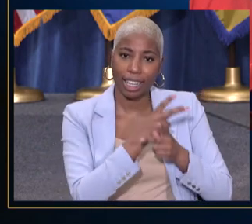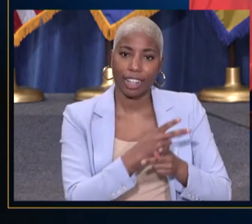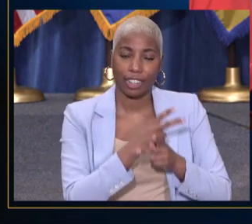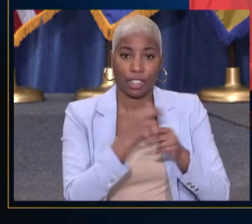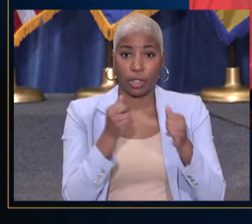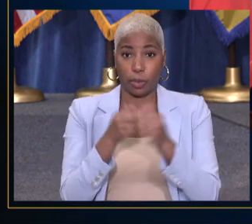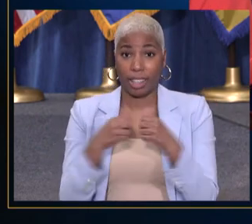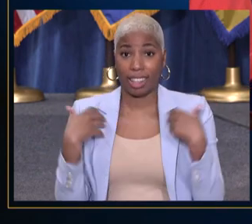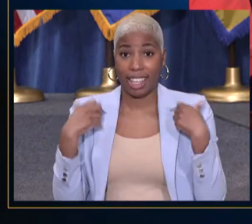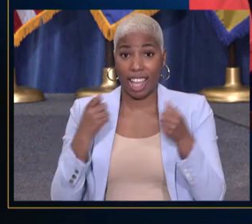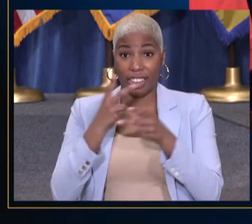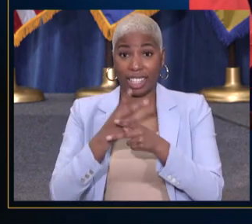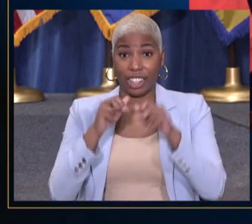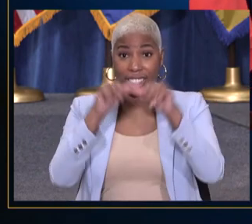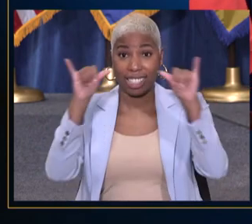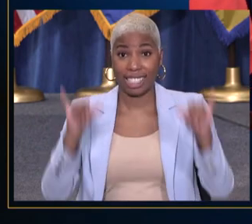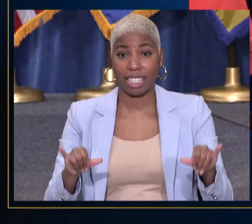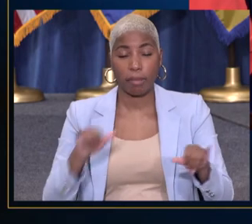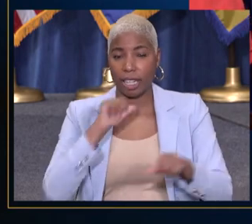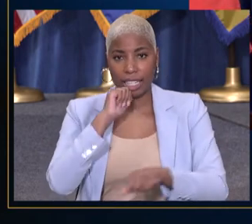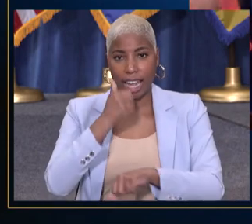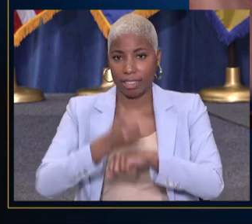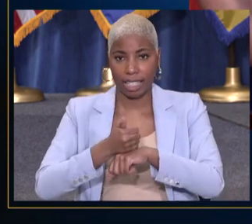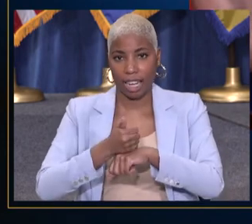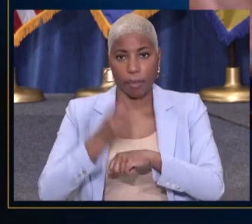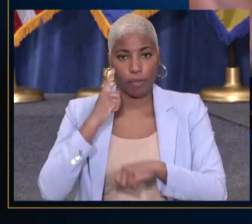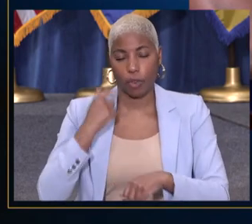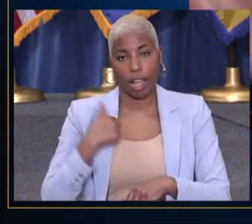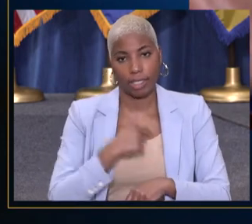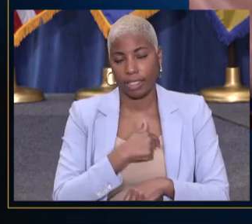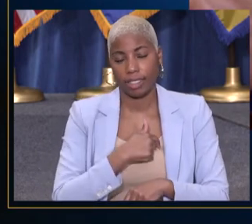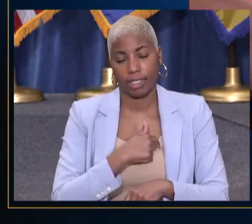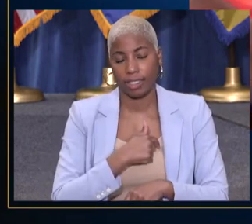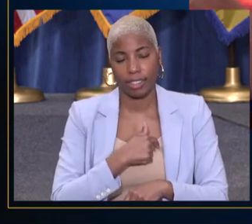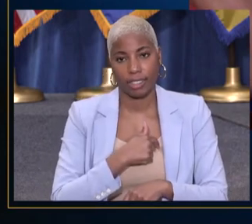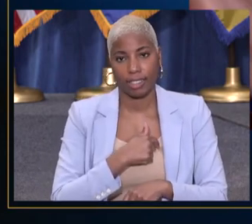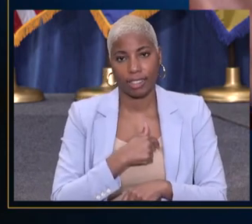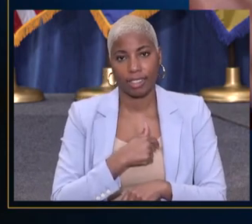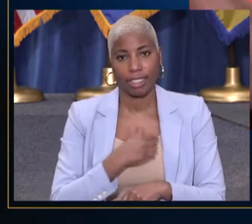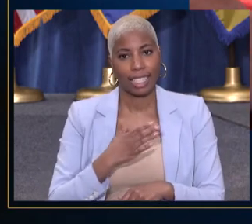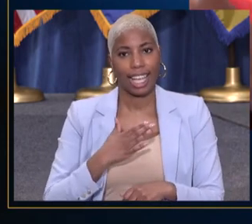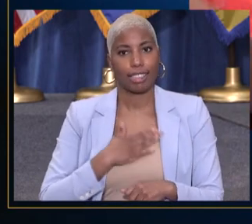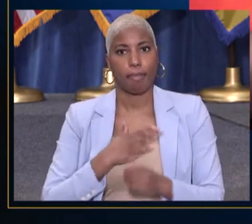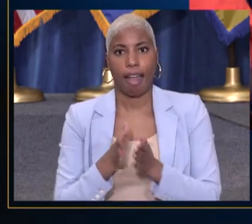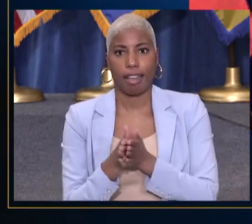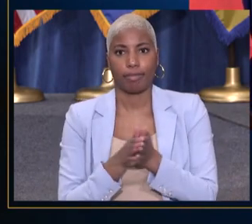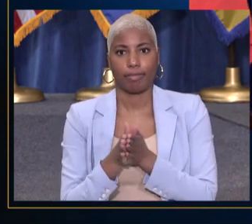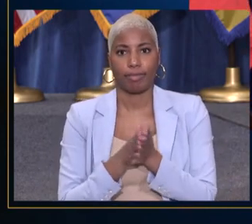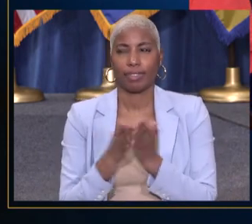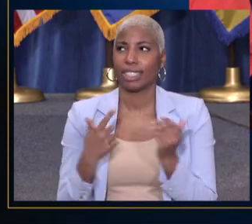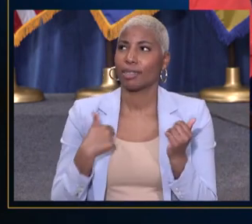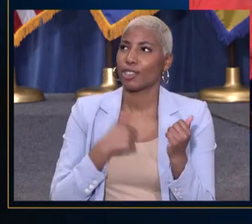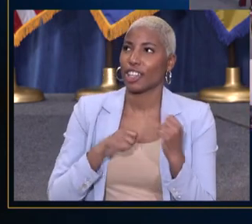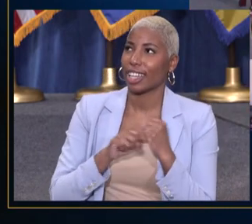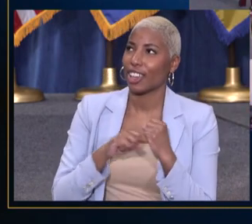that was not made for us. And I think that's my driver. Sorry, very long